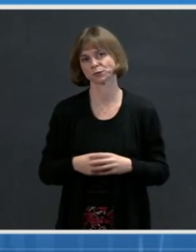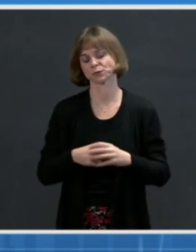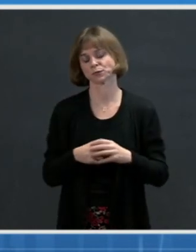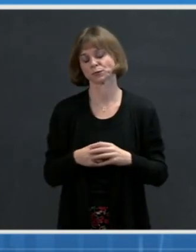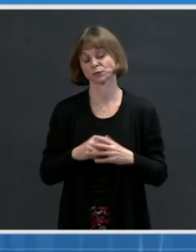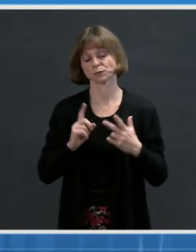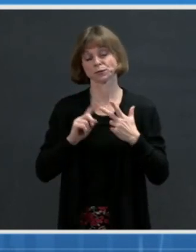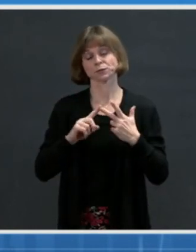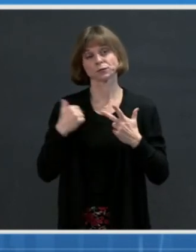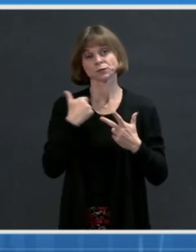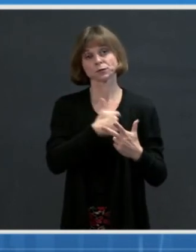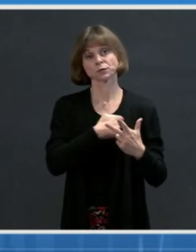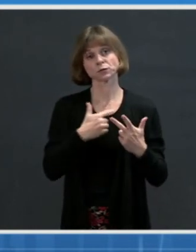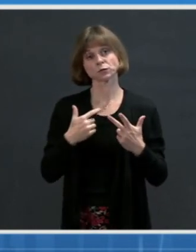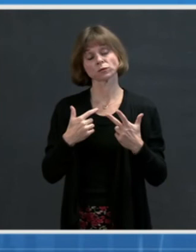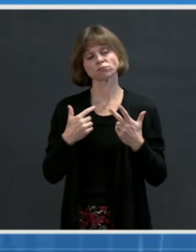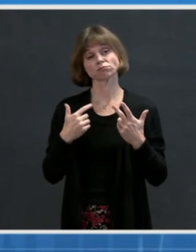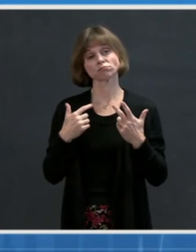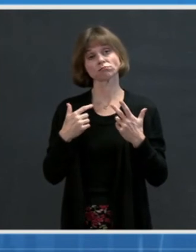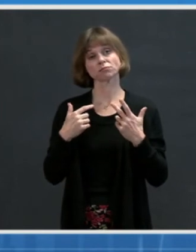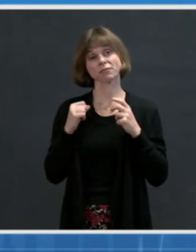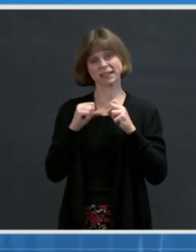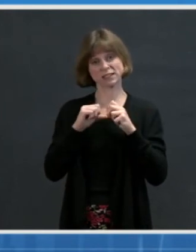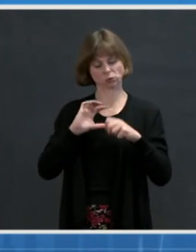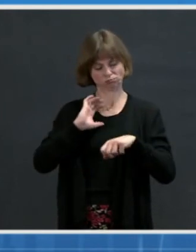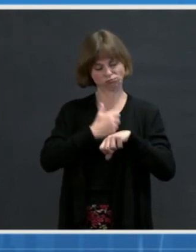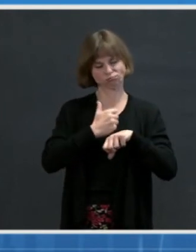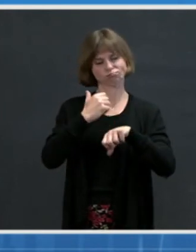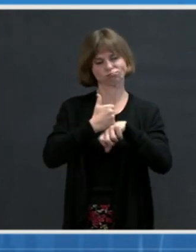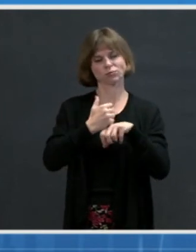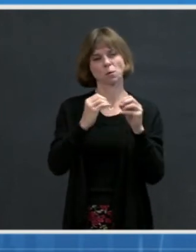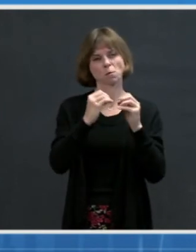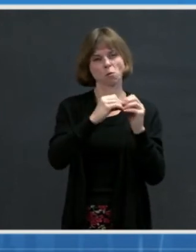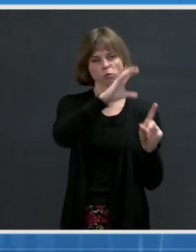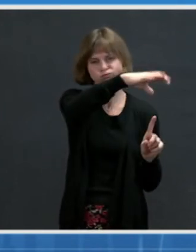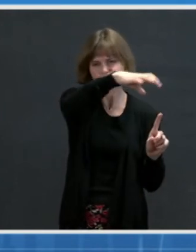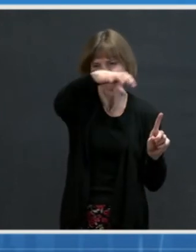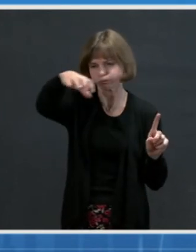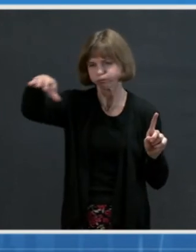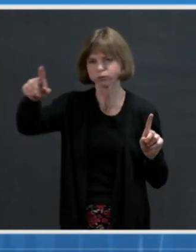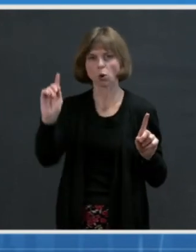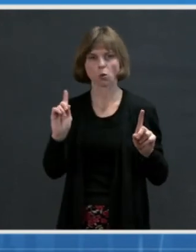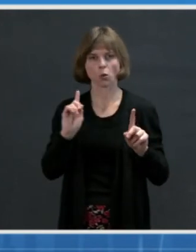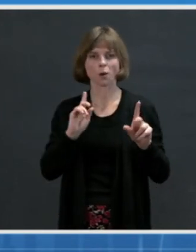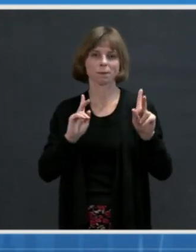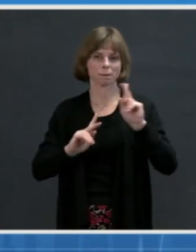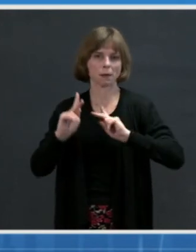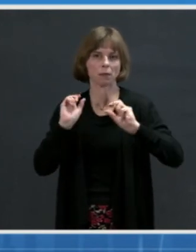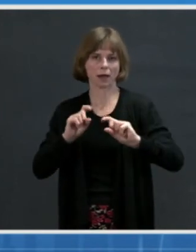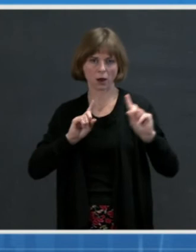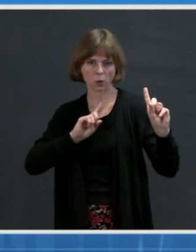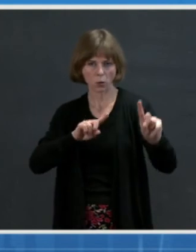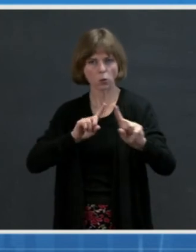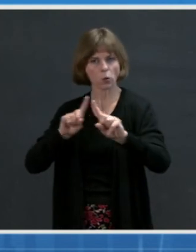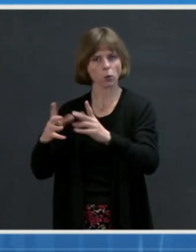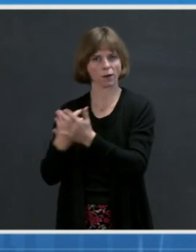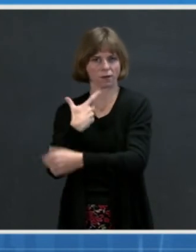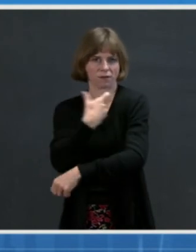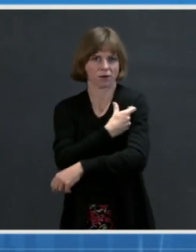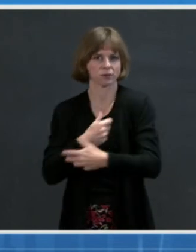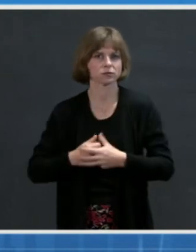Third, we continue creating more places where Americans can get vaccinated. We've now expanded financial support to